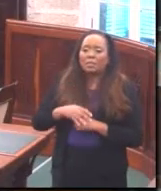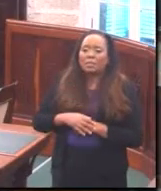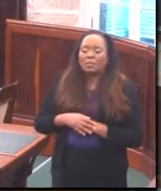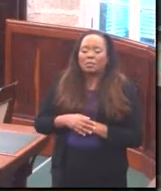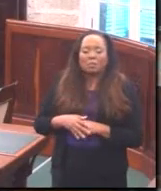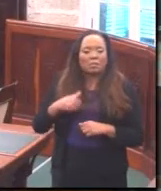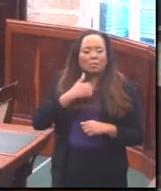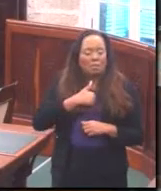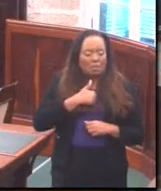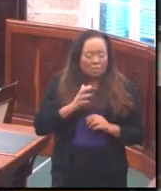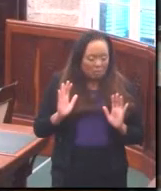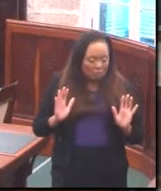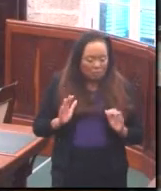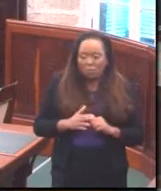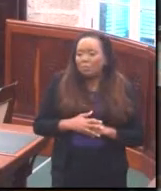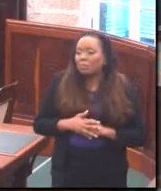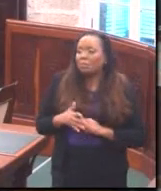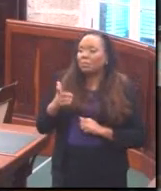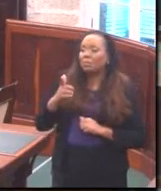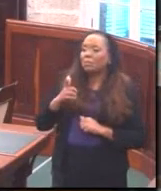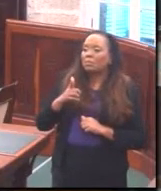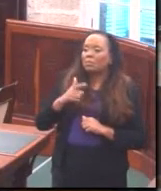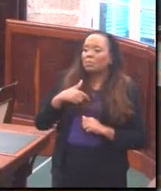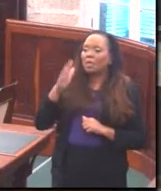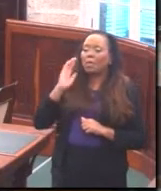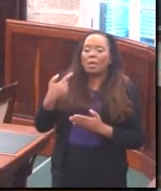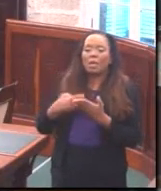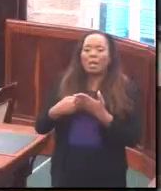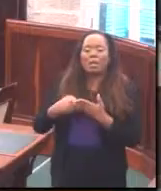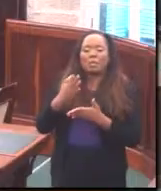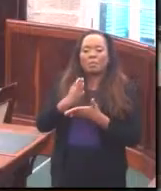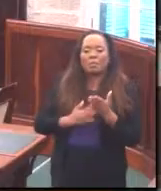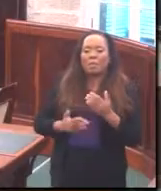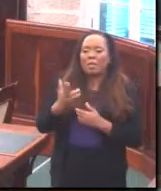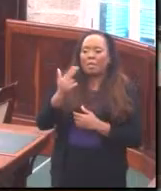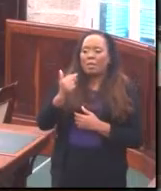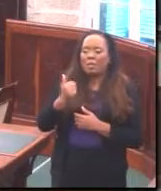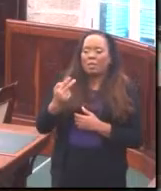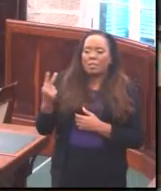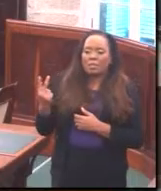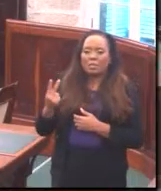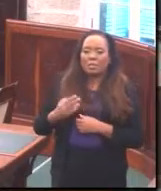I'm entitled, sir, to deal with section 13.2.